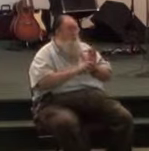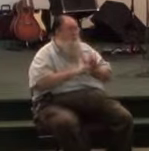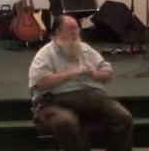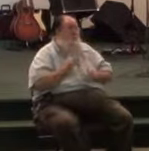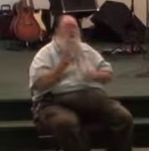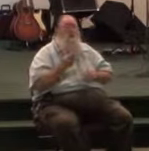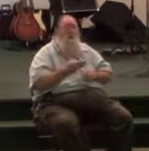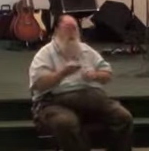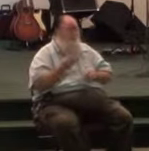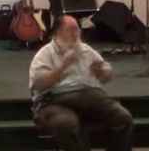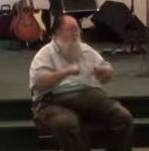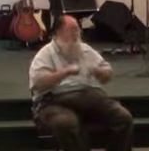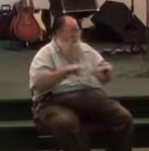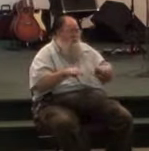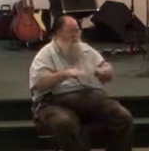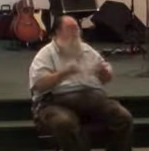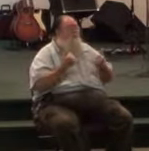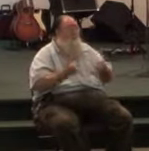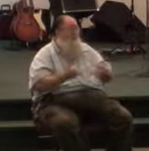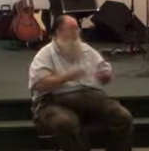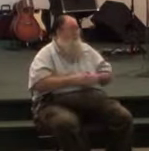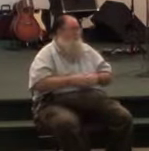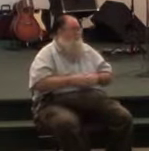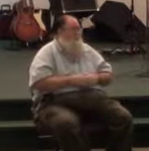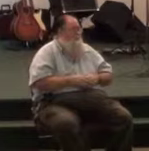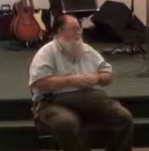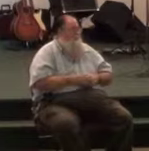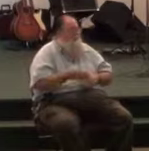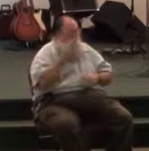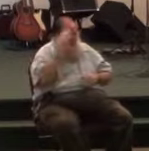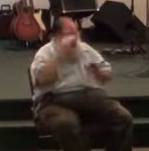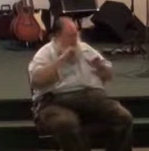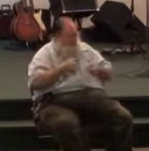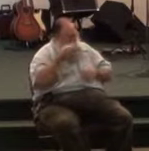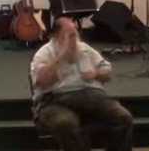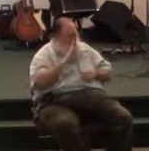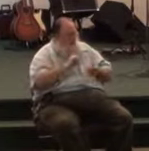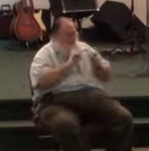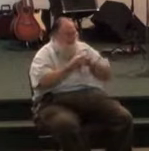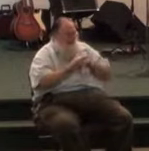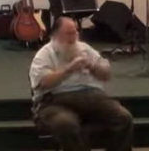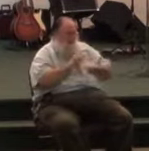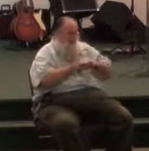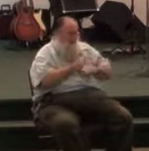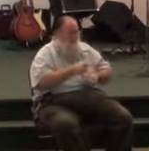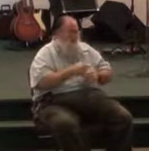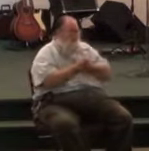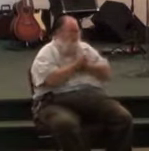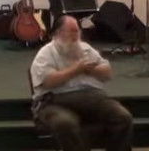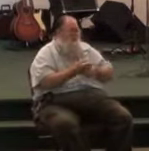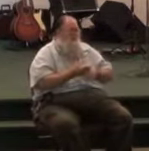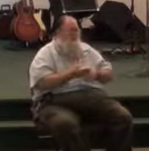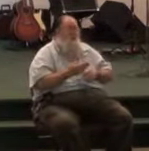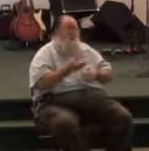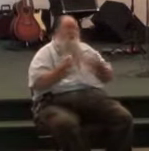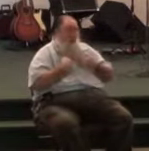you can do it instantly. You know how God has changed you, protected you, and loved you. And you have